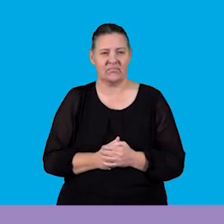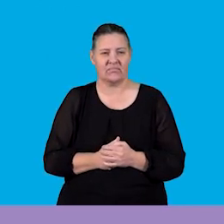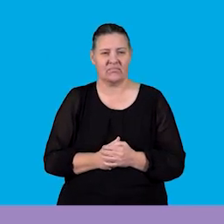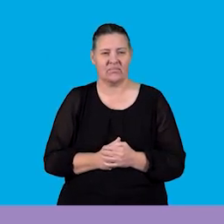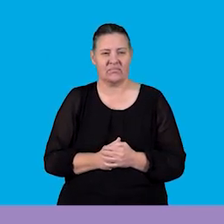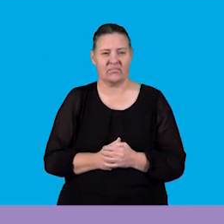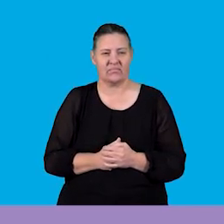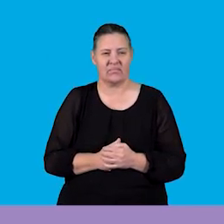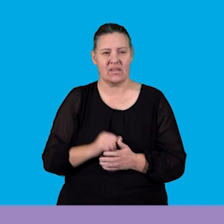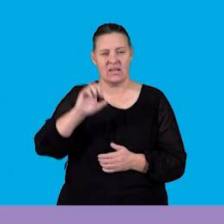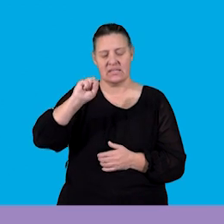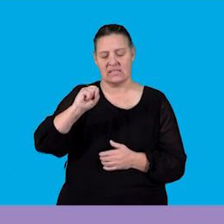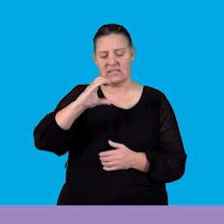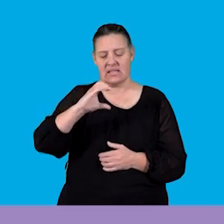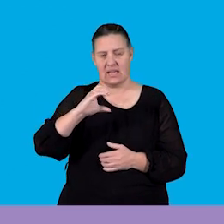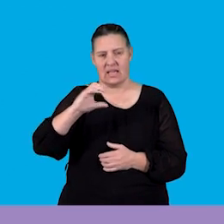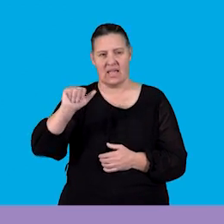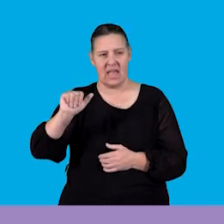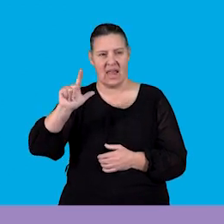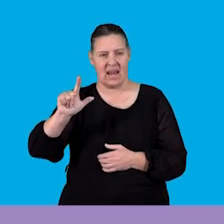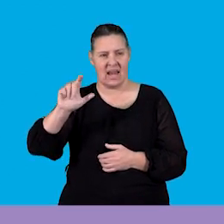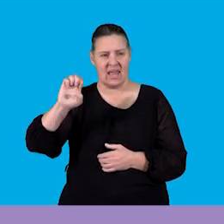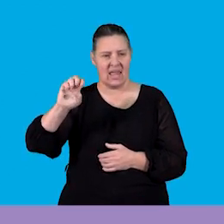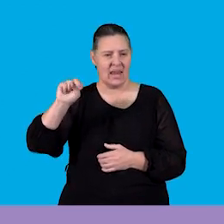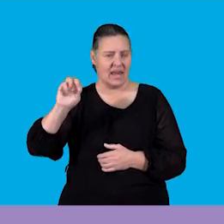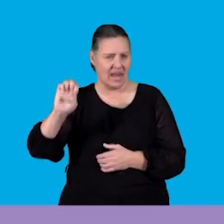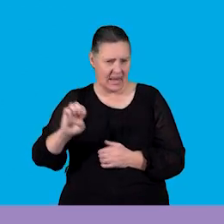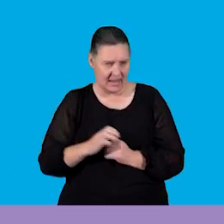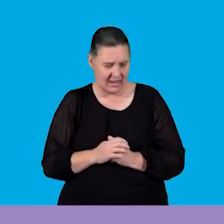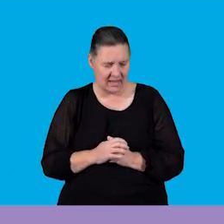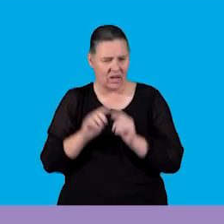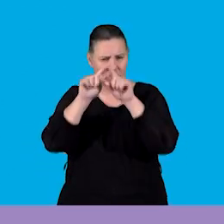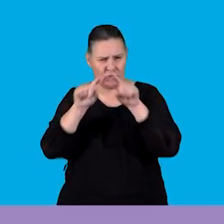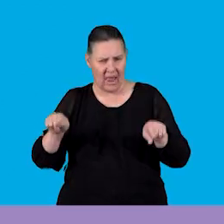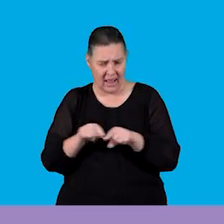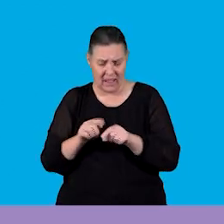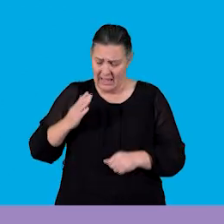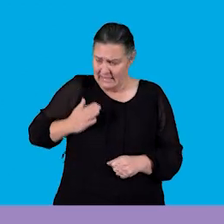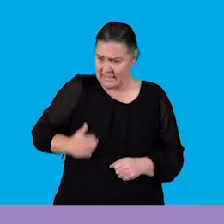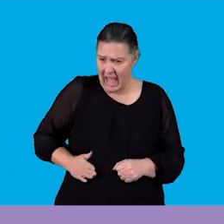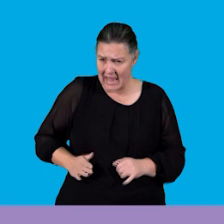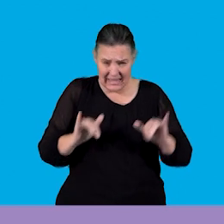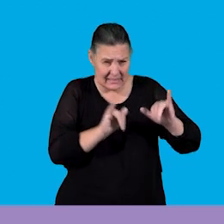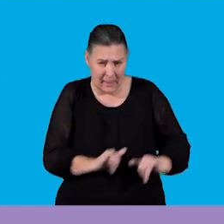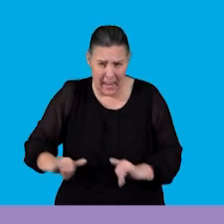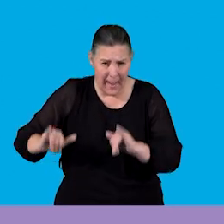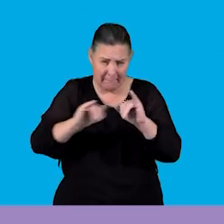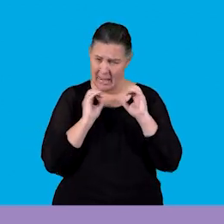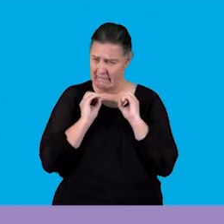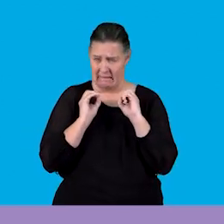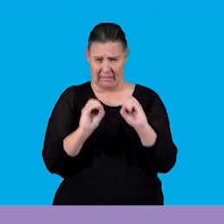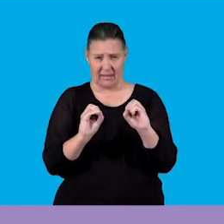of triangle. Now, the next type of triangle here is a scalene triangle with